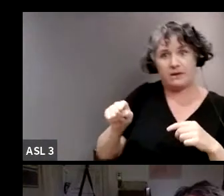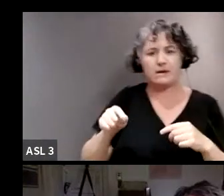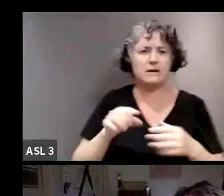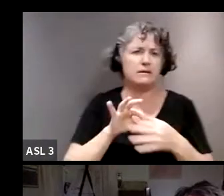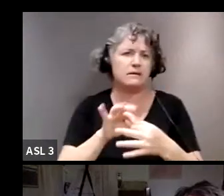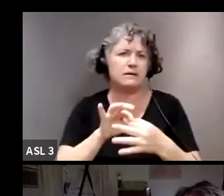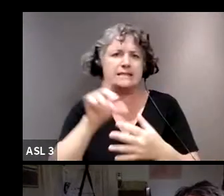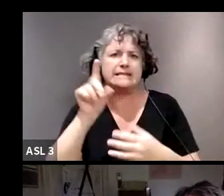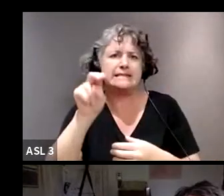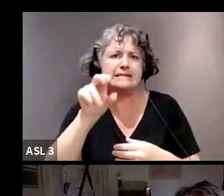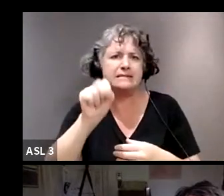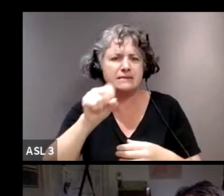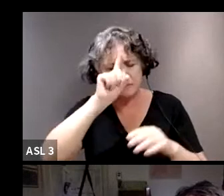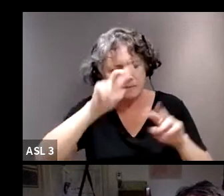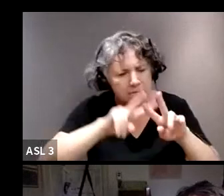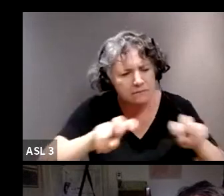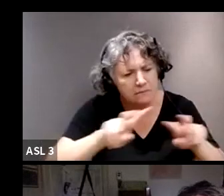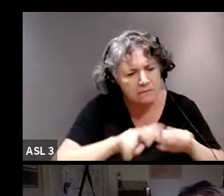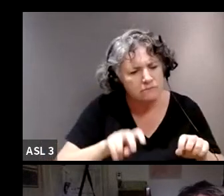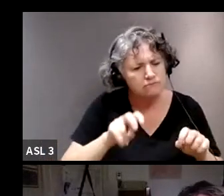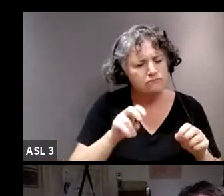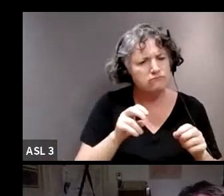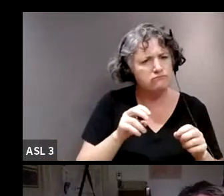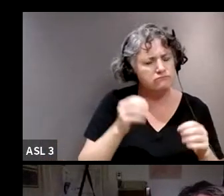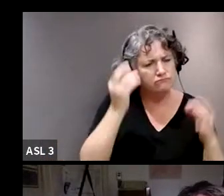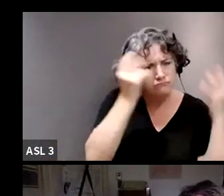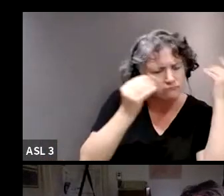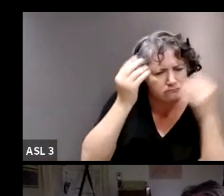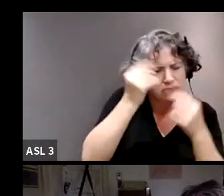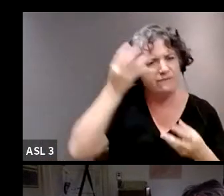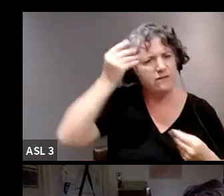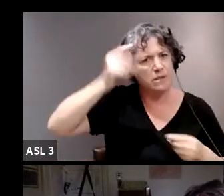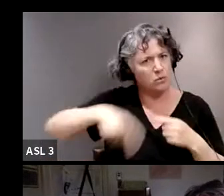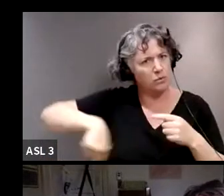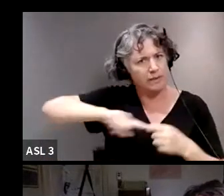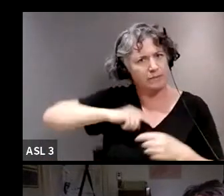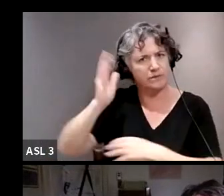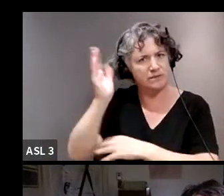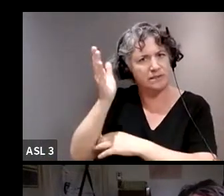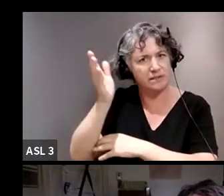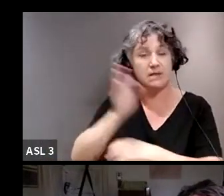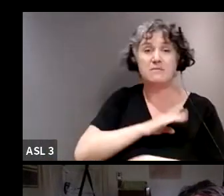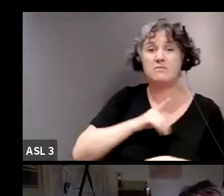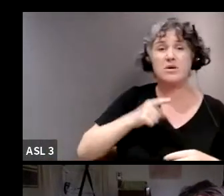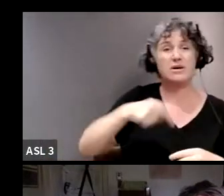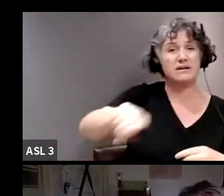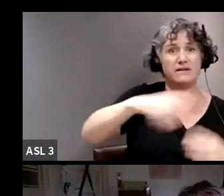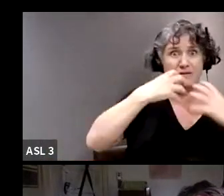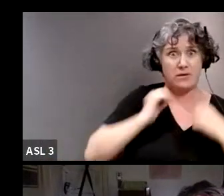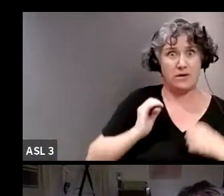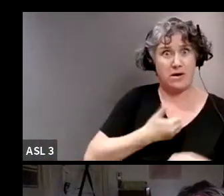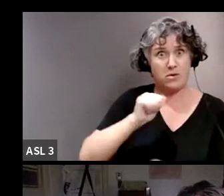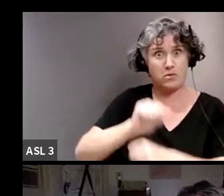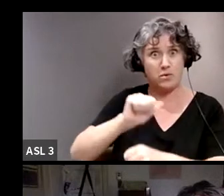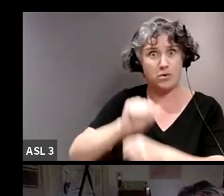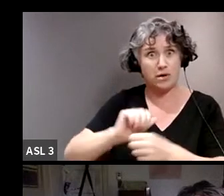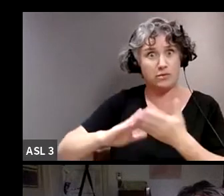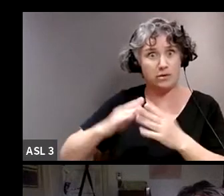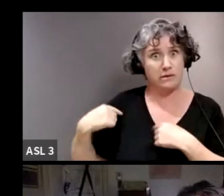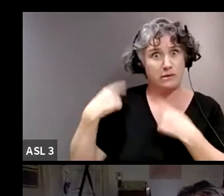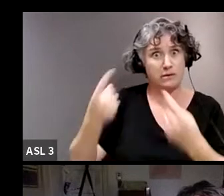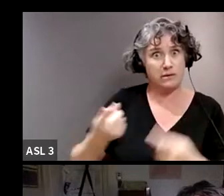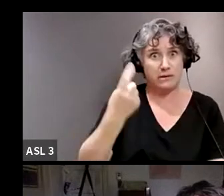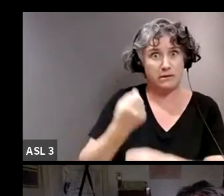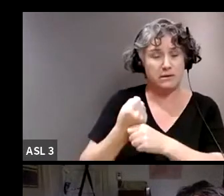present you lastly it has become abundantly clear just how many board members are not valuing the community work being done to educate them this past